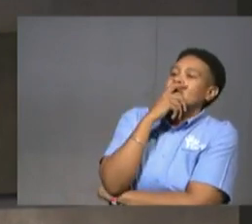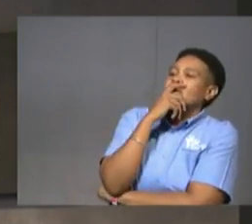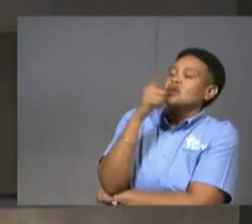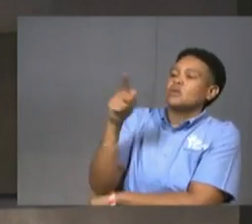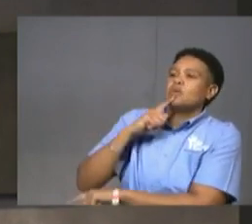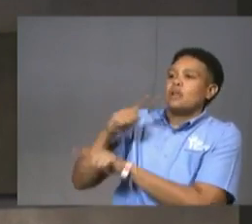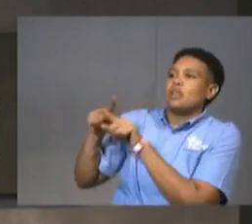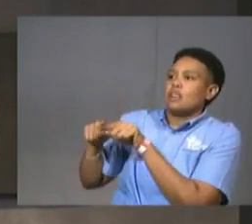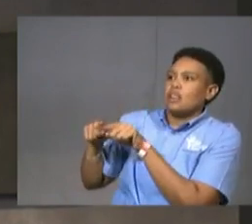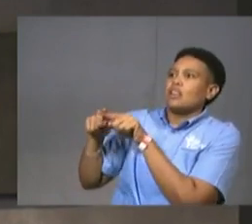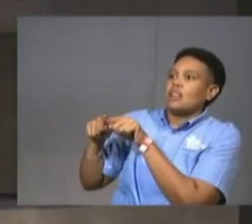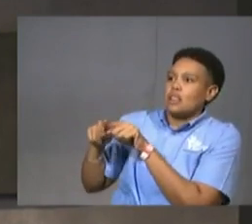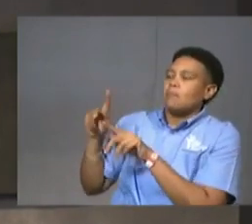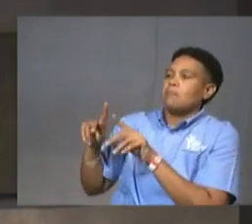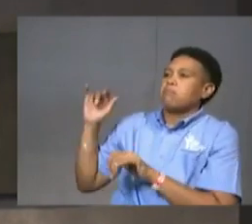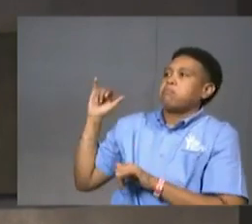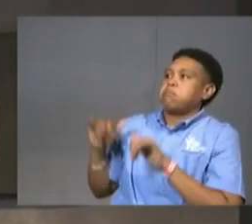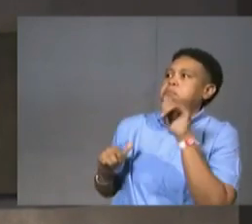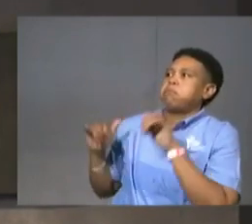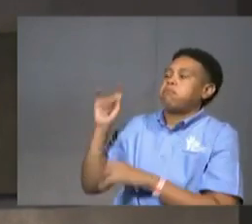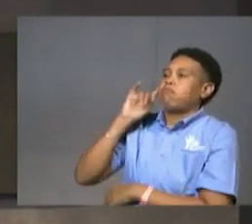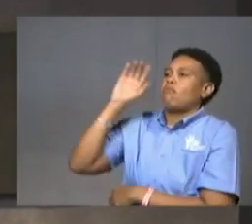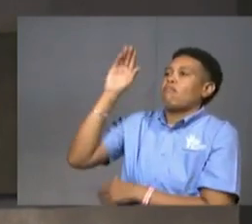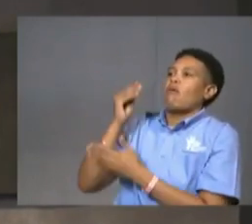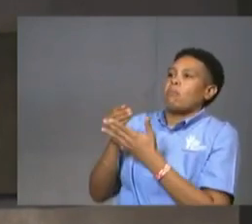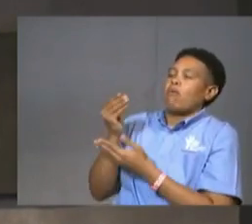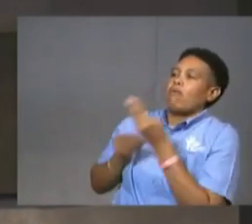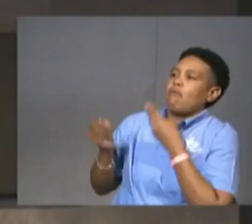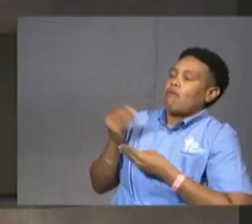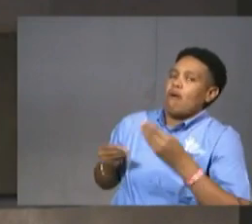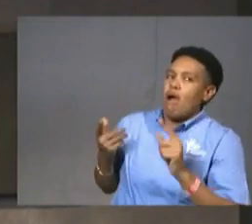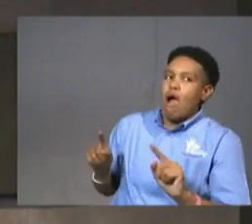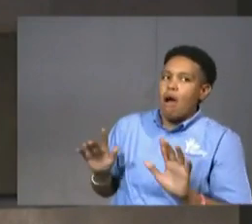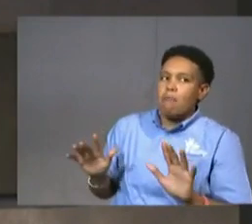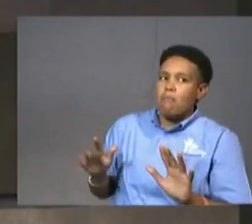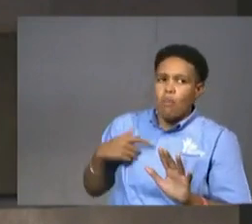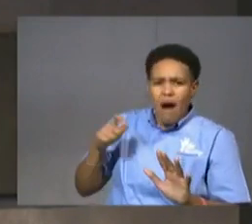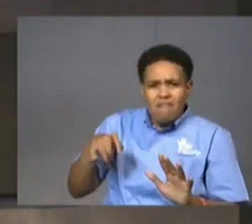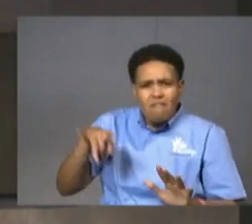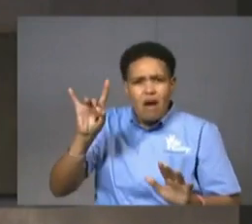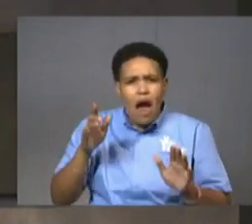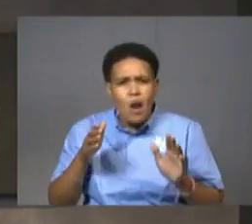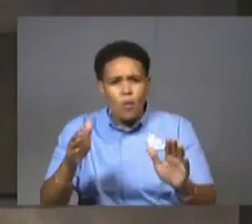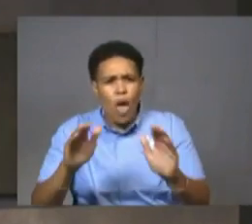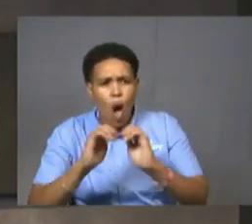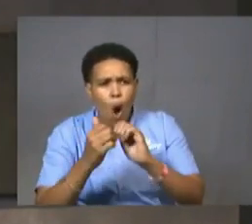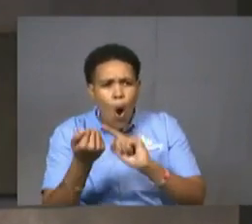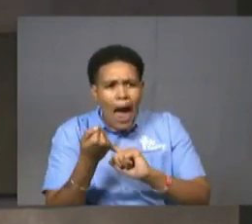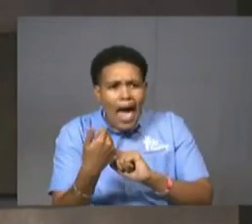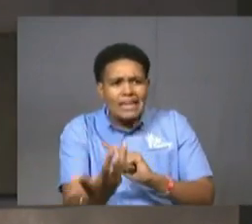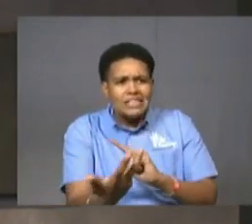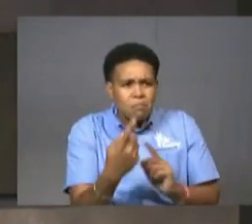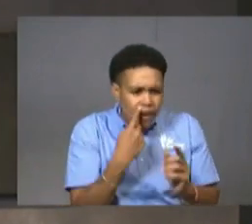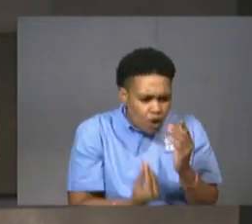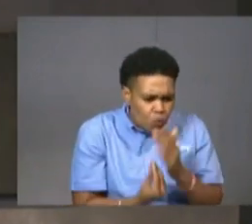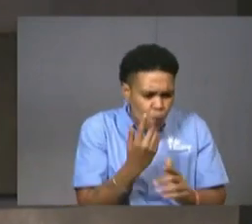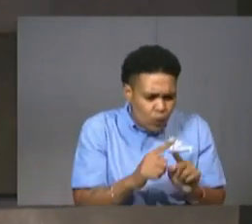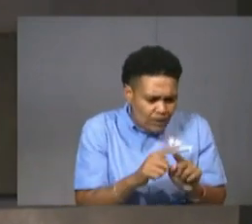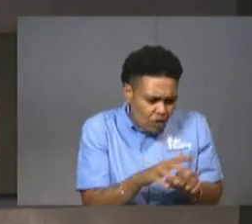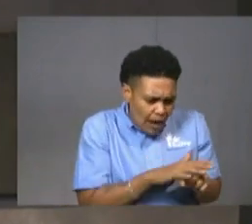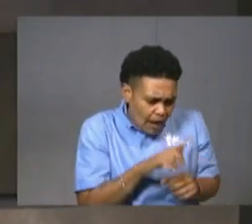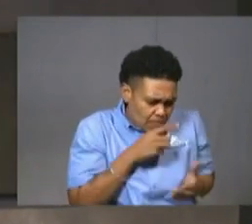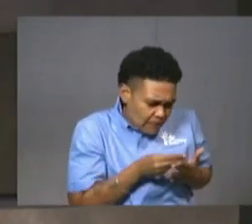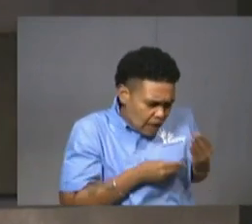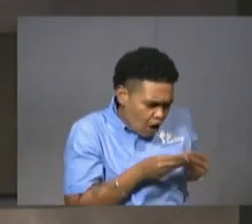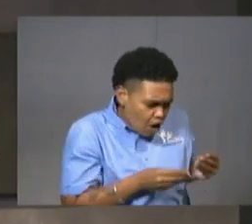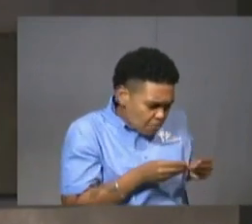one particular industry for foreign exchange earnings. We have to find a way of expanding and growing other areas of the economy